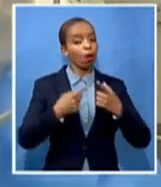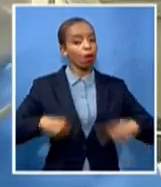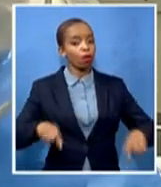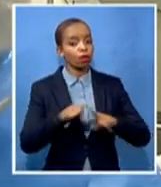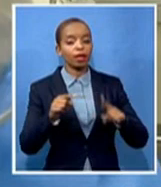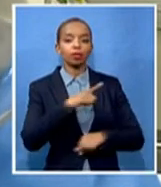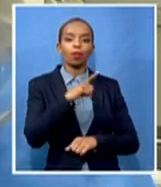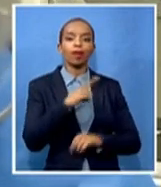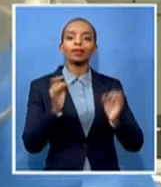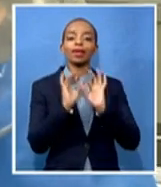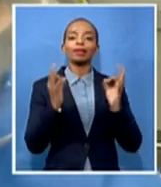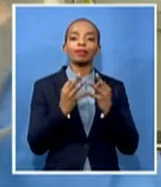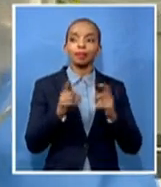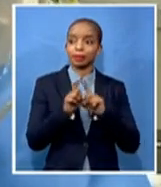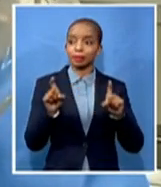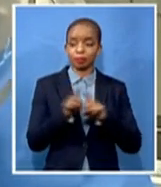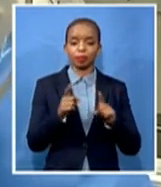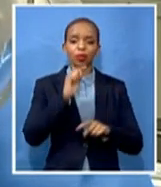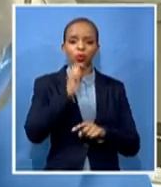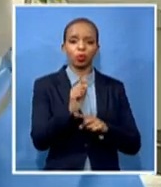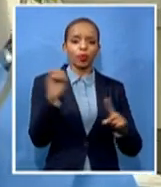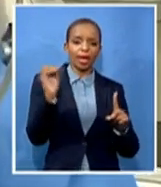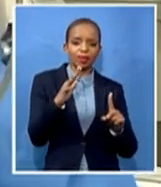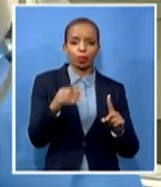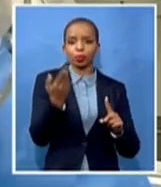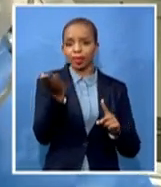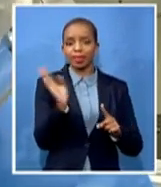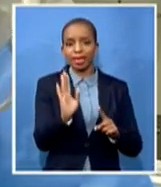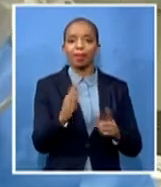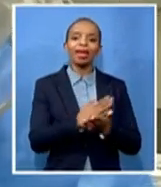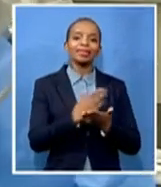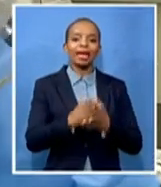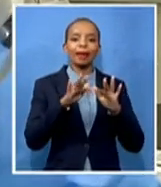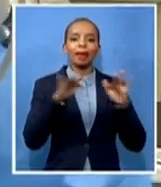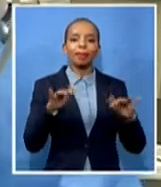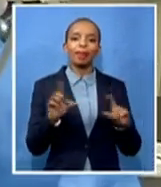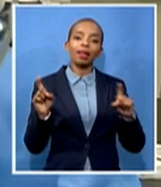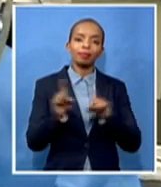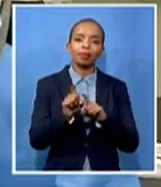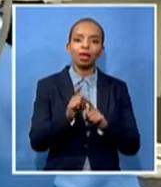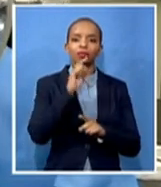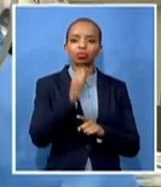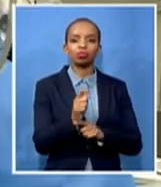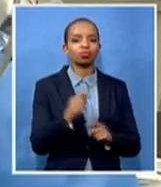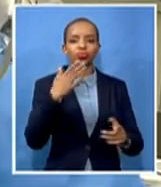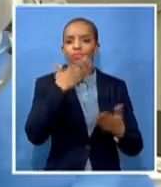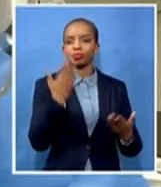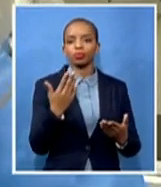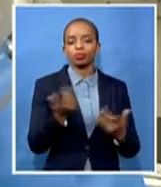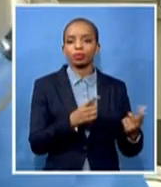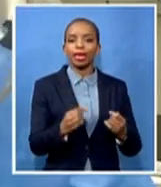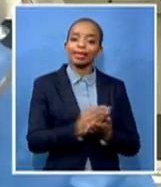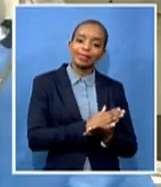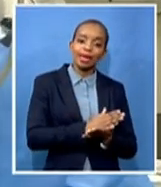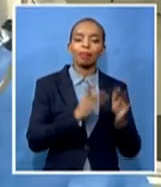them. So some people, as I've mentioned before, have not seen their families in a while. Some people have moved out of home and into a place